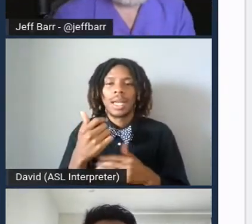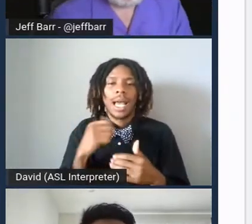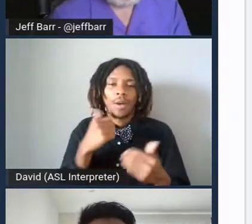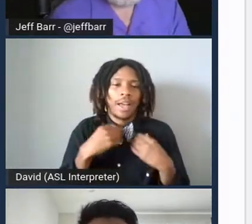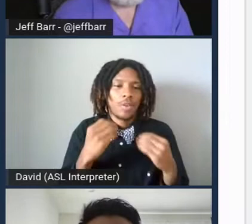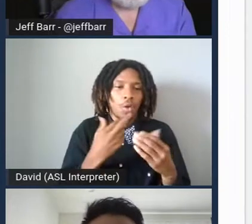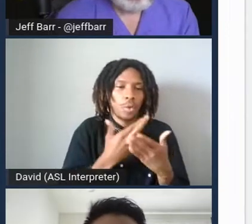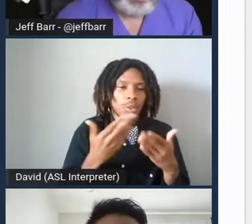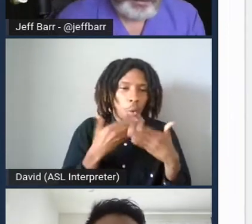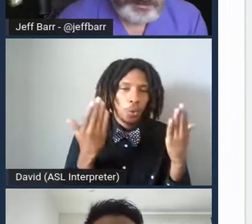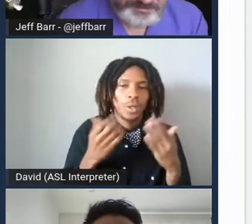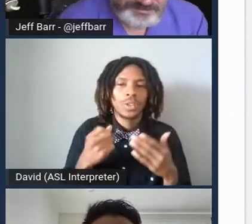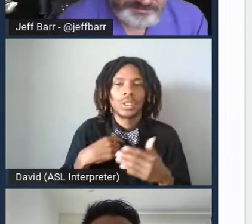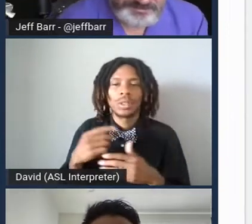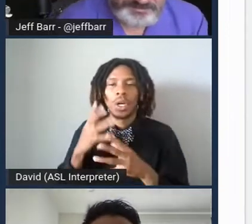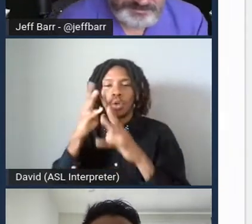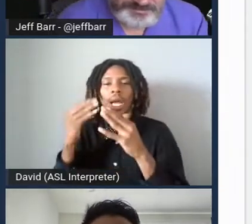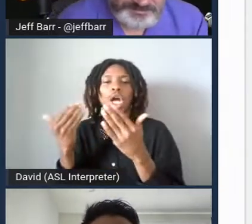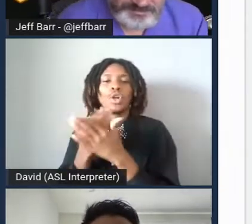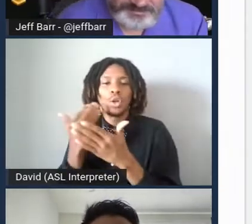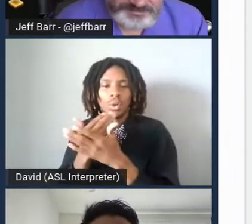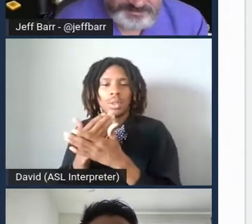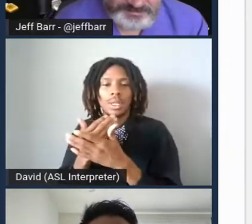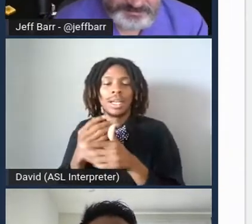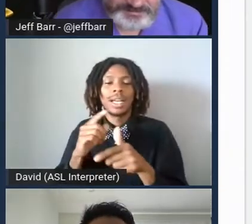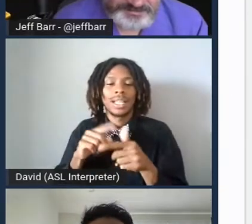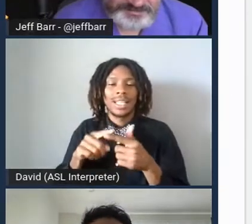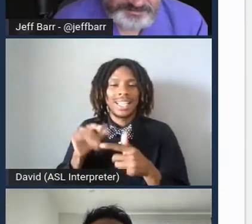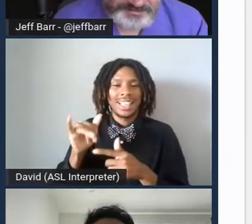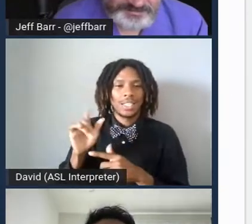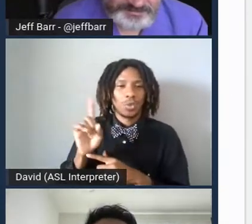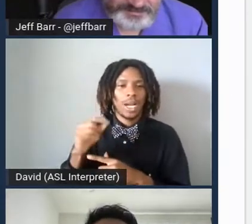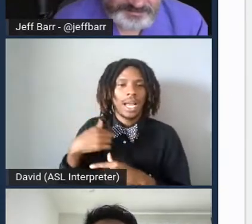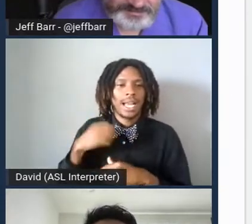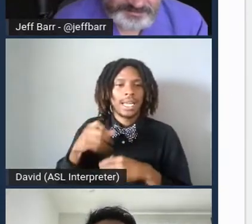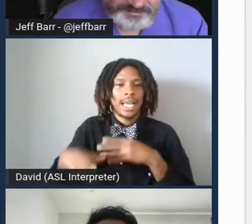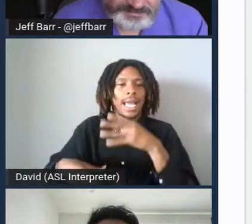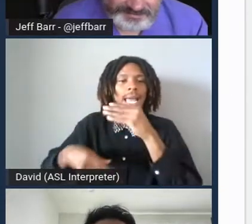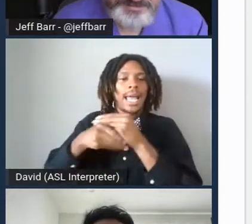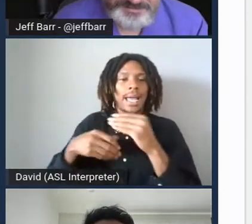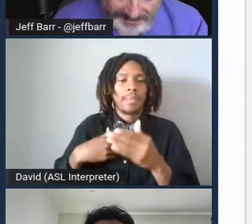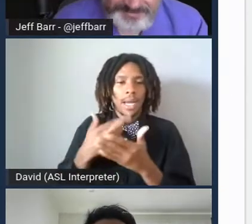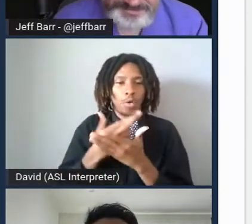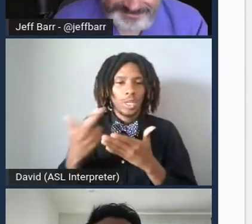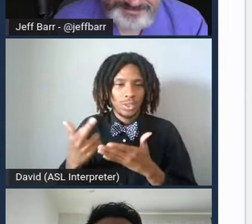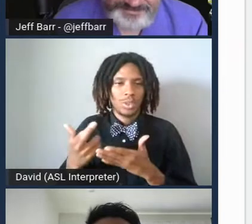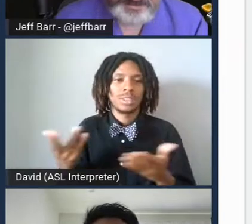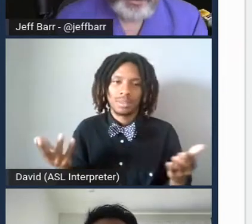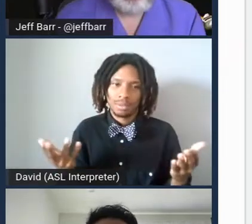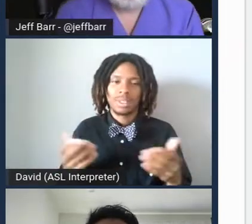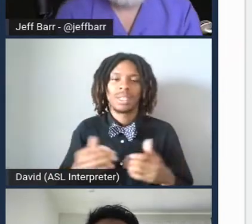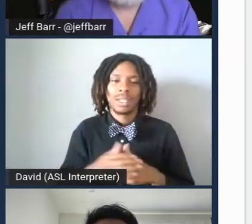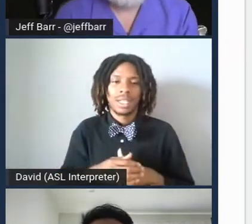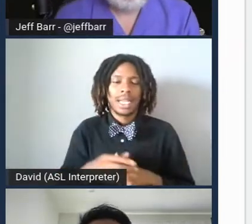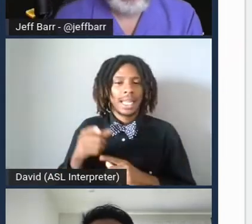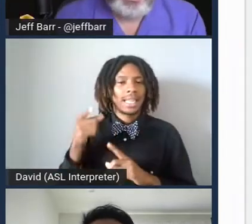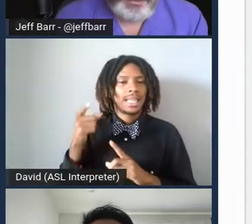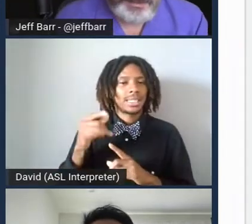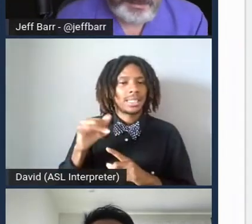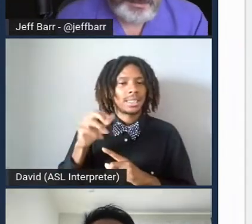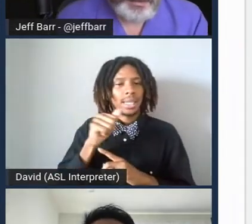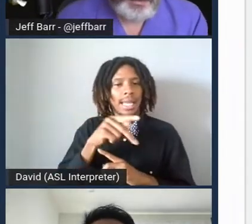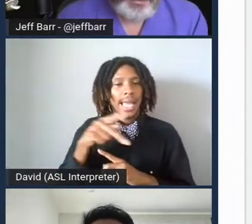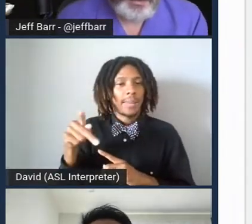resources, so I'll just create a new one, and that is where I can add my resource arms. So this would be the